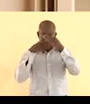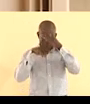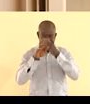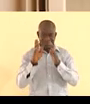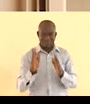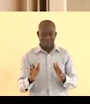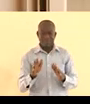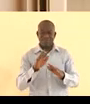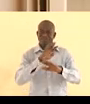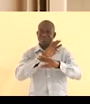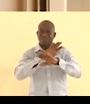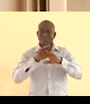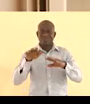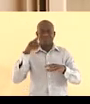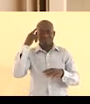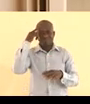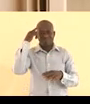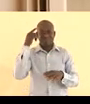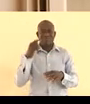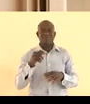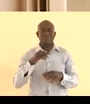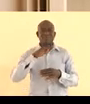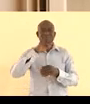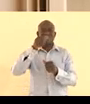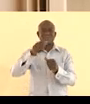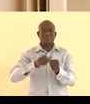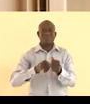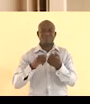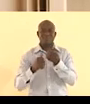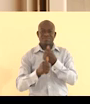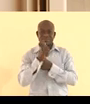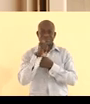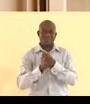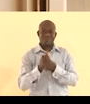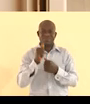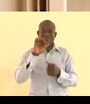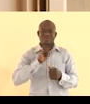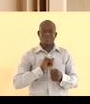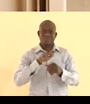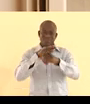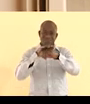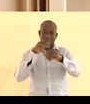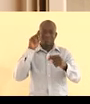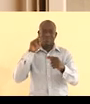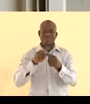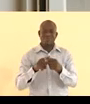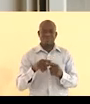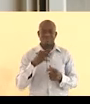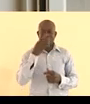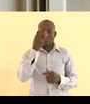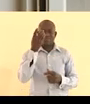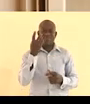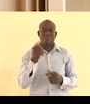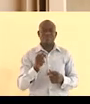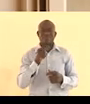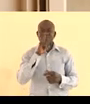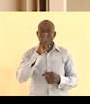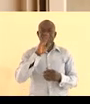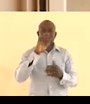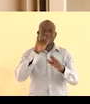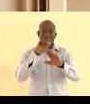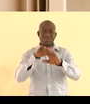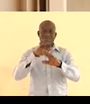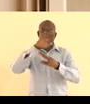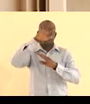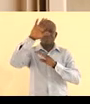prophet, not minding the odds, not minding the inherent dangers, I am called to speak the truth at all